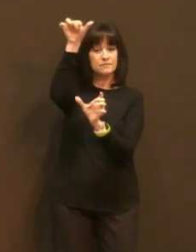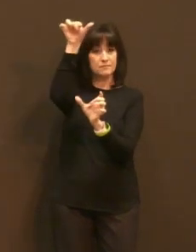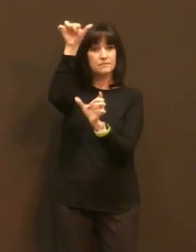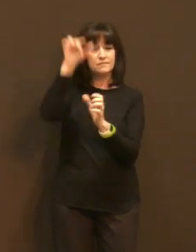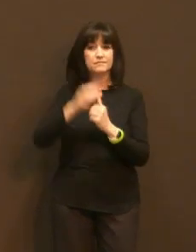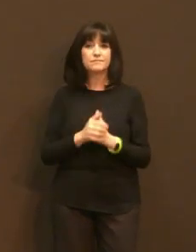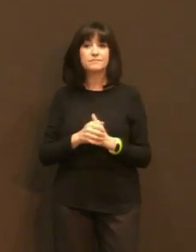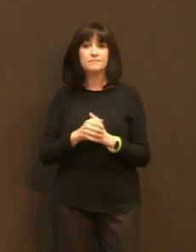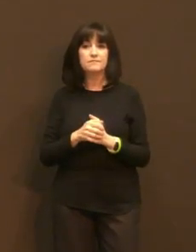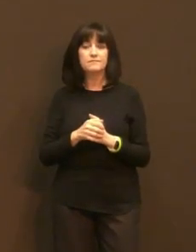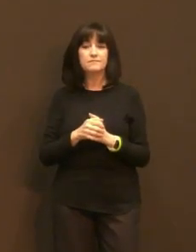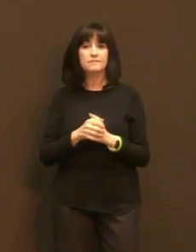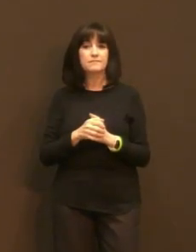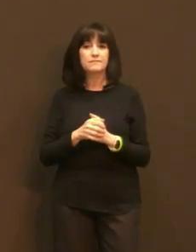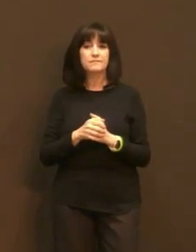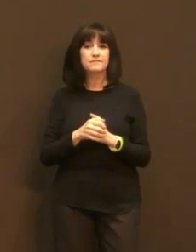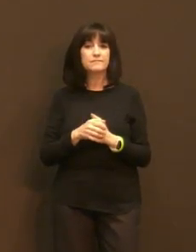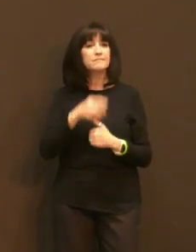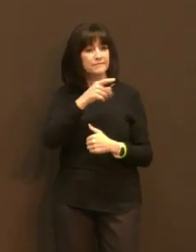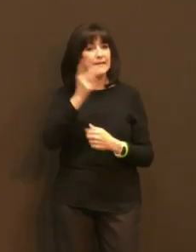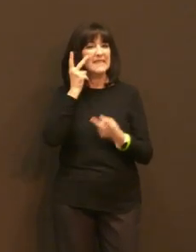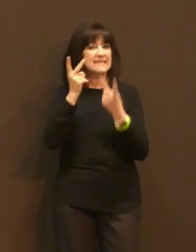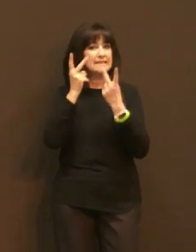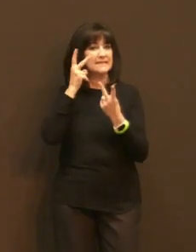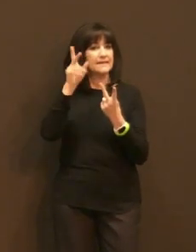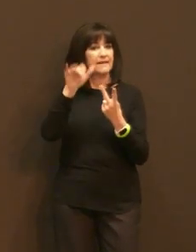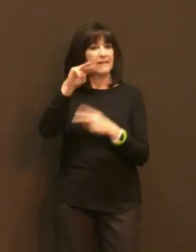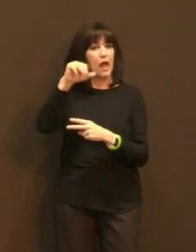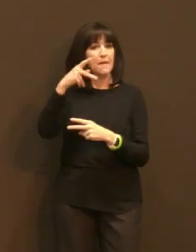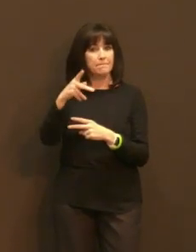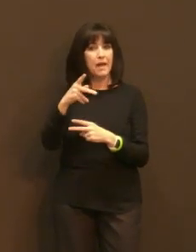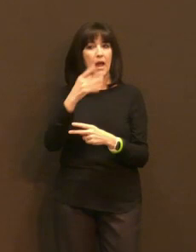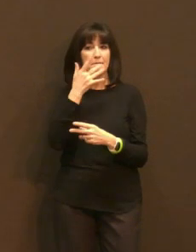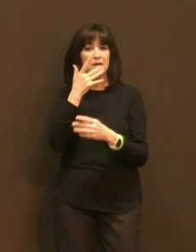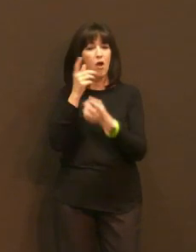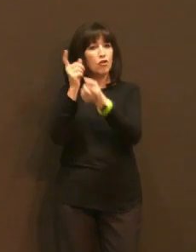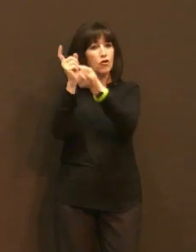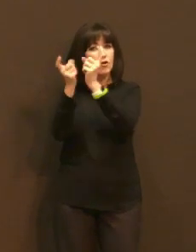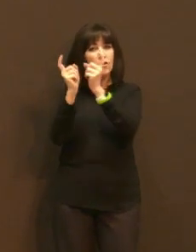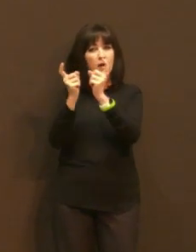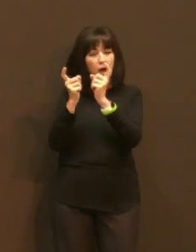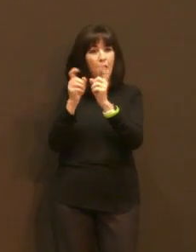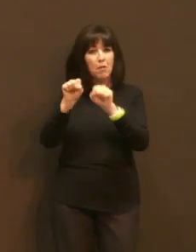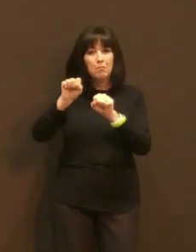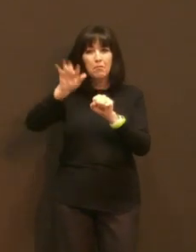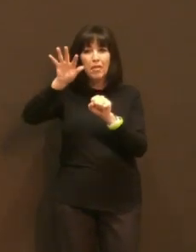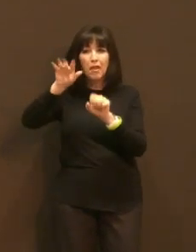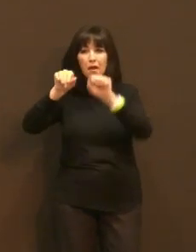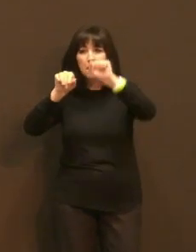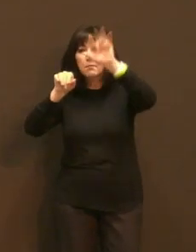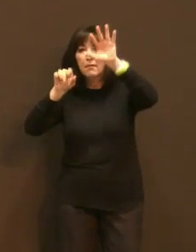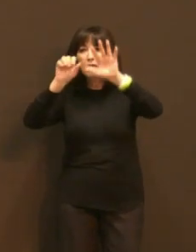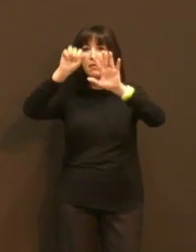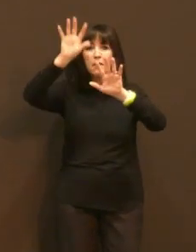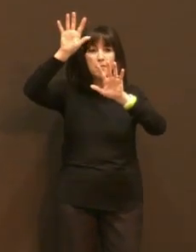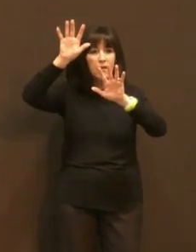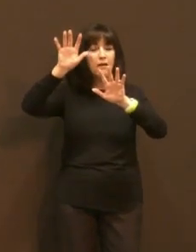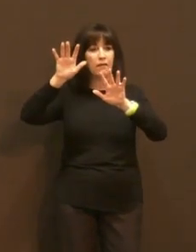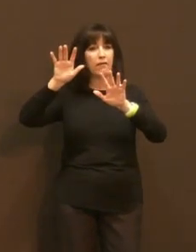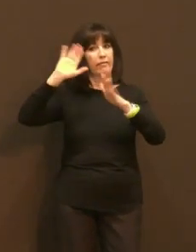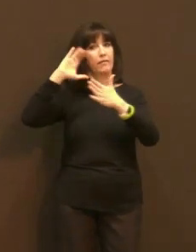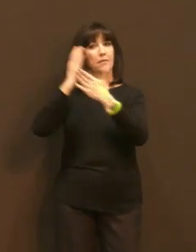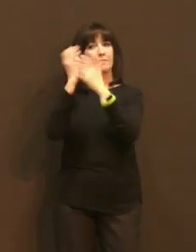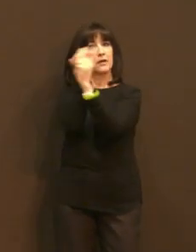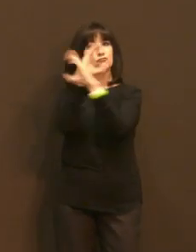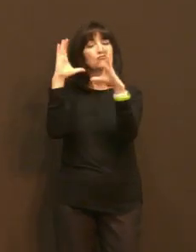watching the map evolve over time, you will see that different pictures